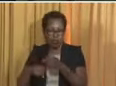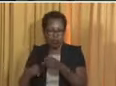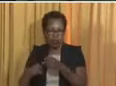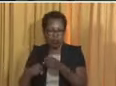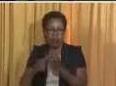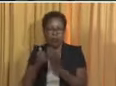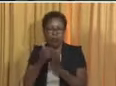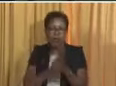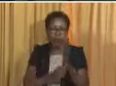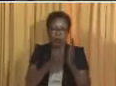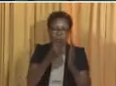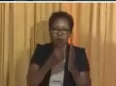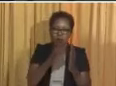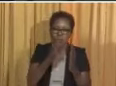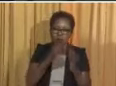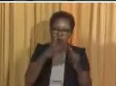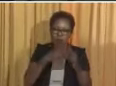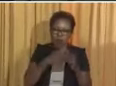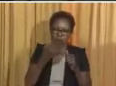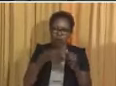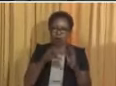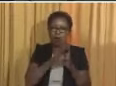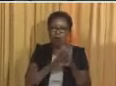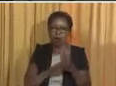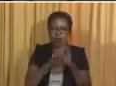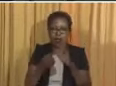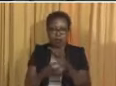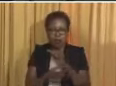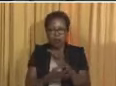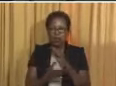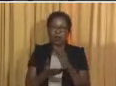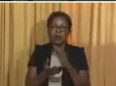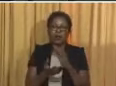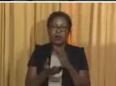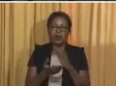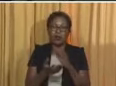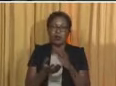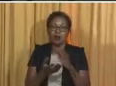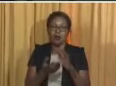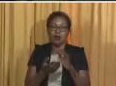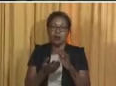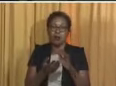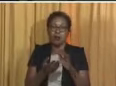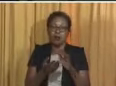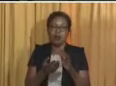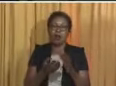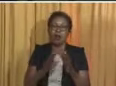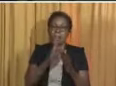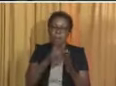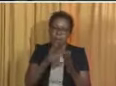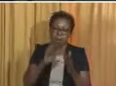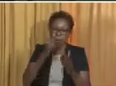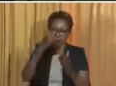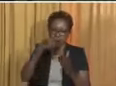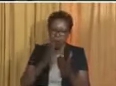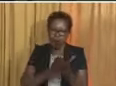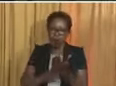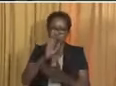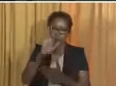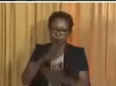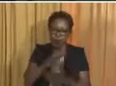Article 109 of the Constitution says that Parliament shall exercise its legislative power through bills passed by Parliament and assented by the